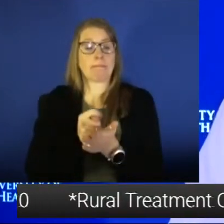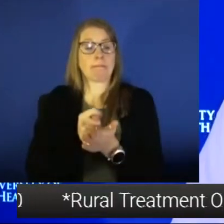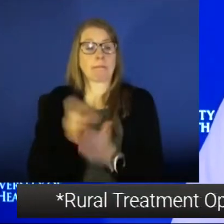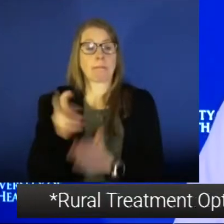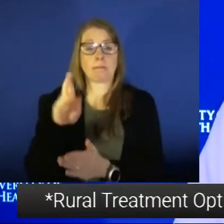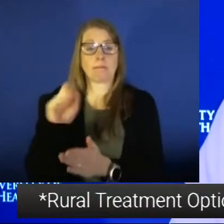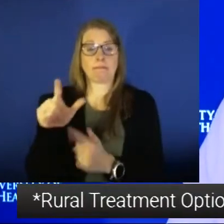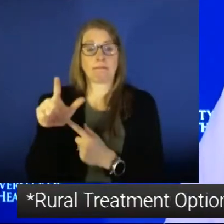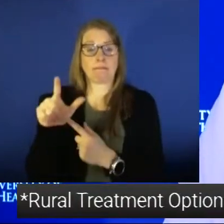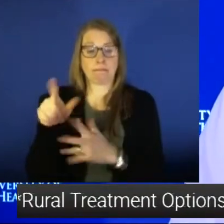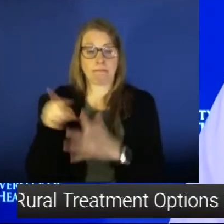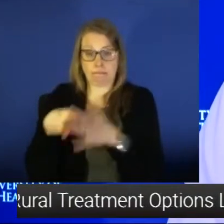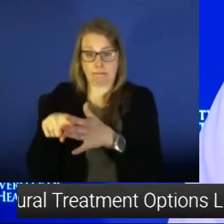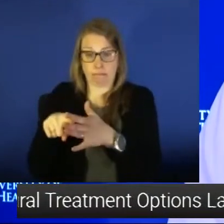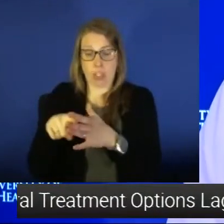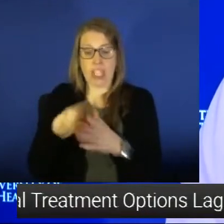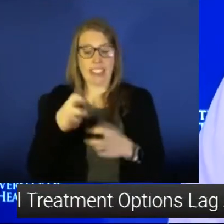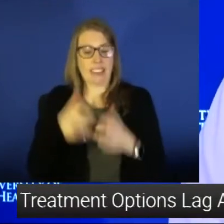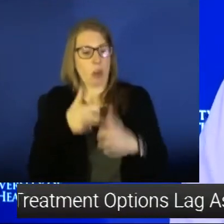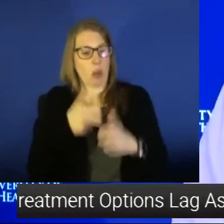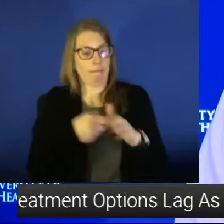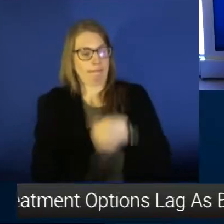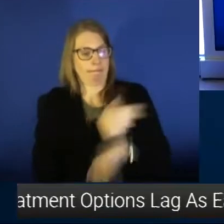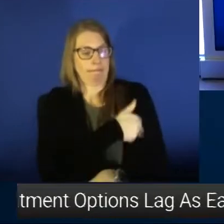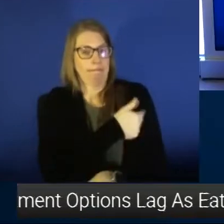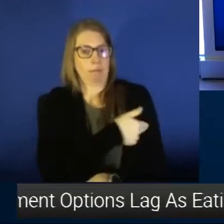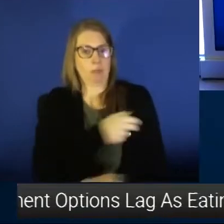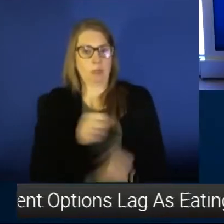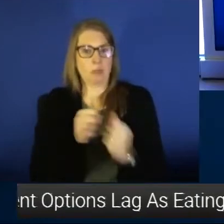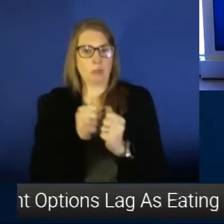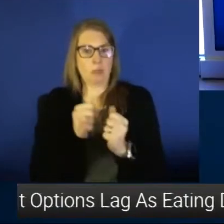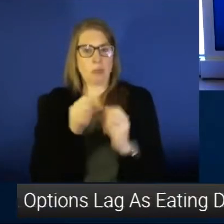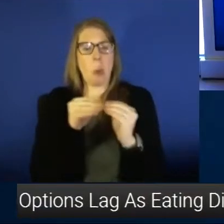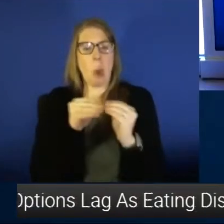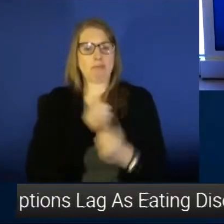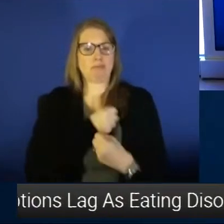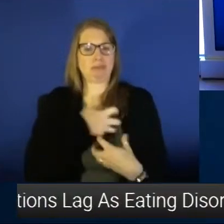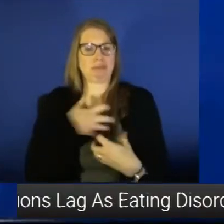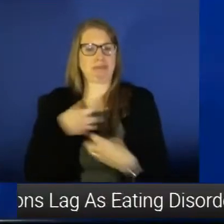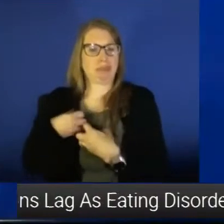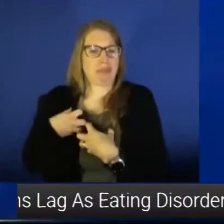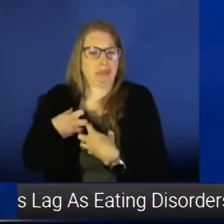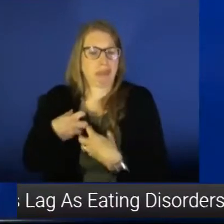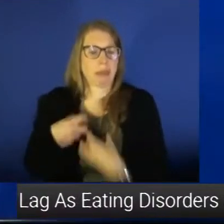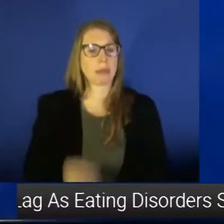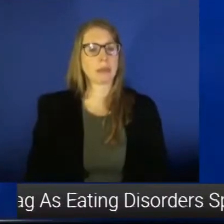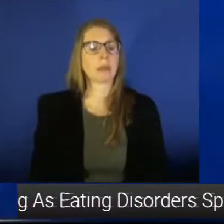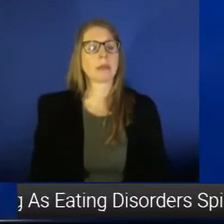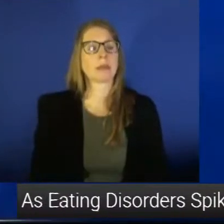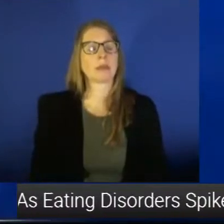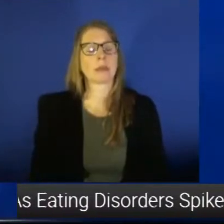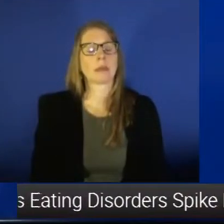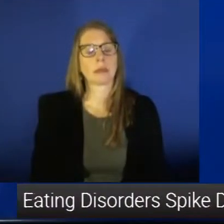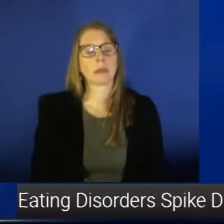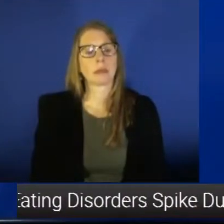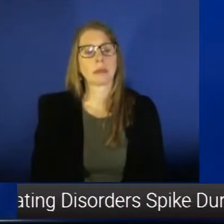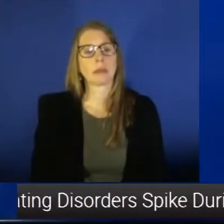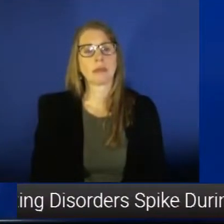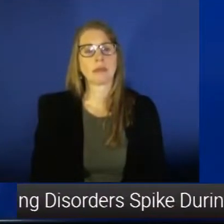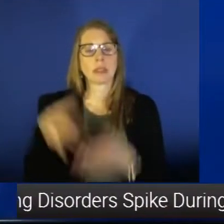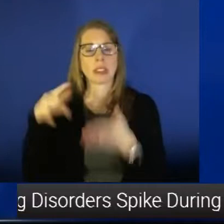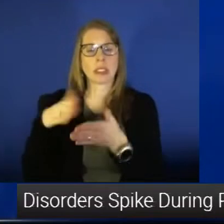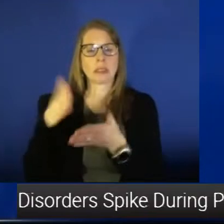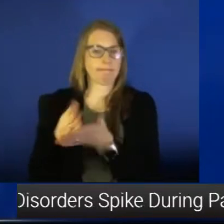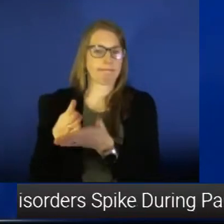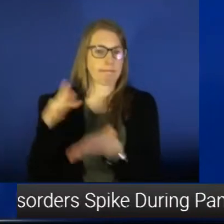get to the hospital and you're more in that inflammatory period. The other thing just to say was that there was a study terminated early because the drug looked so